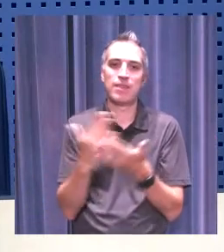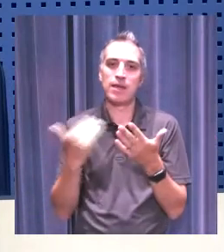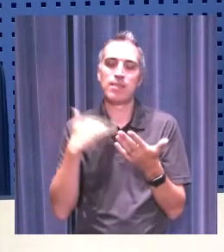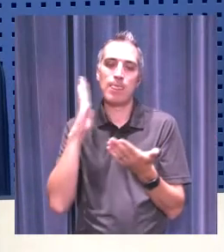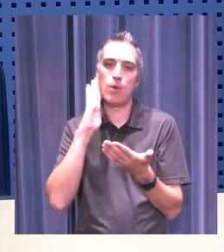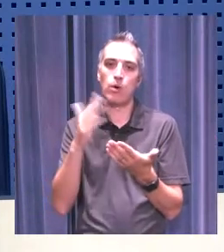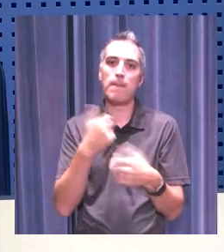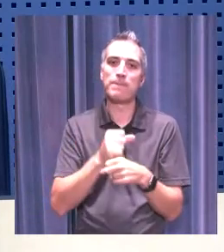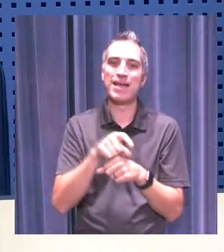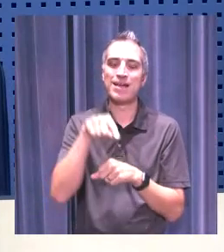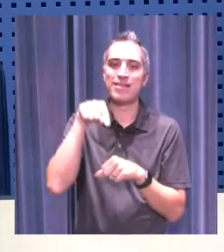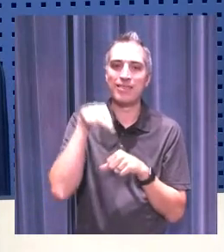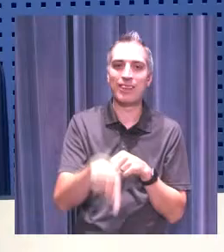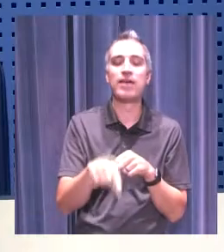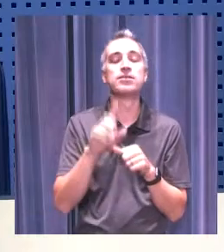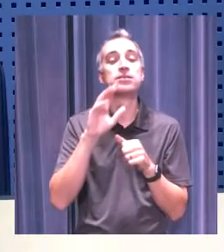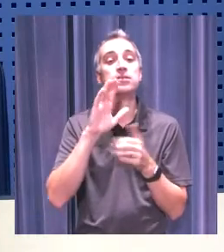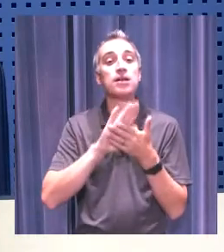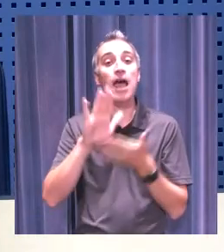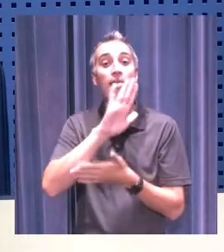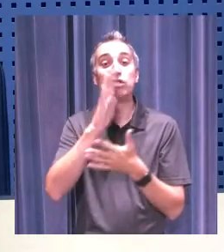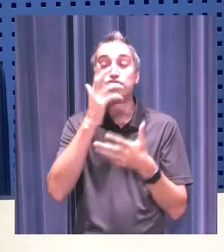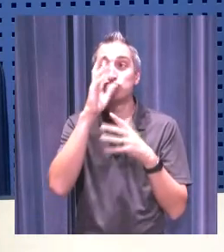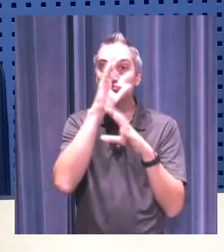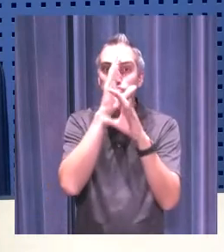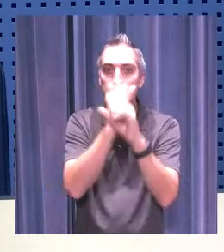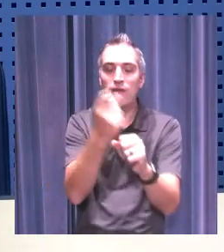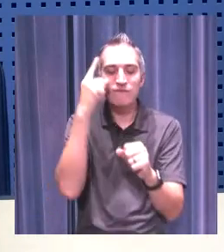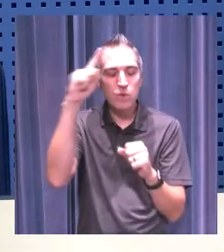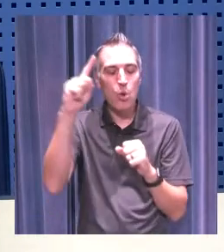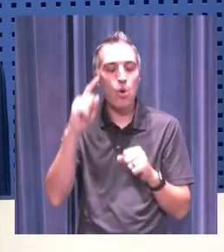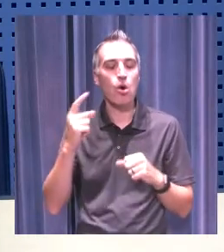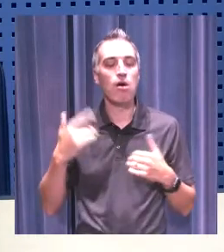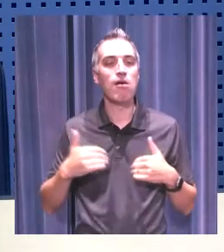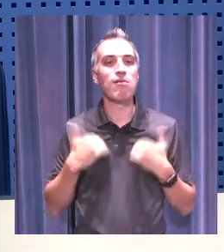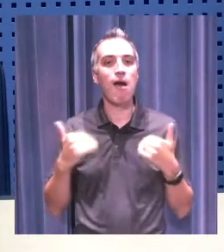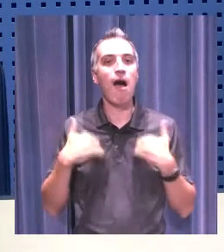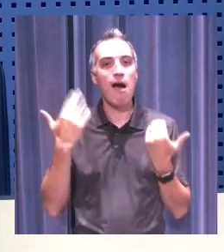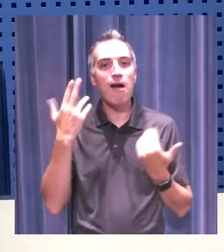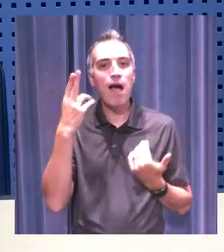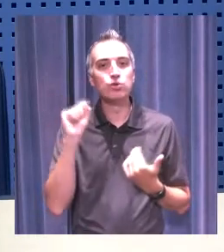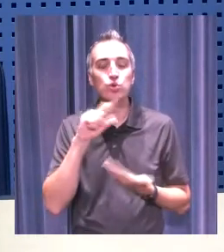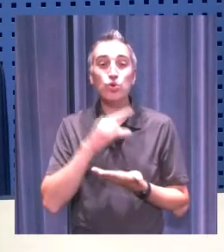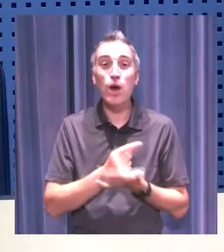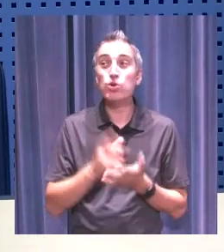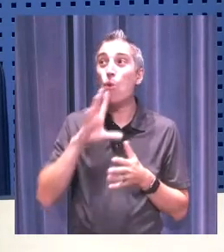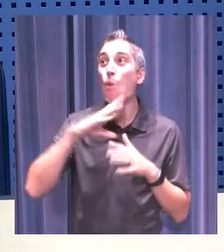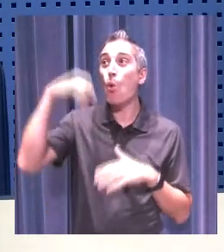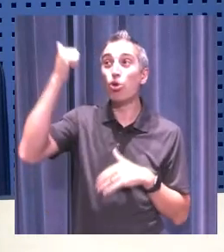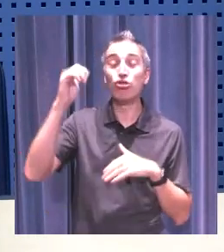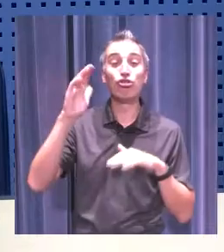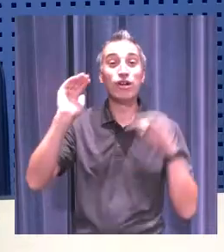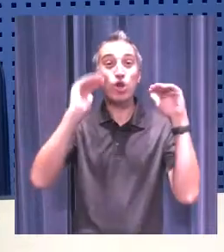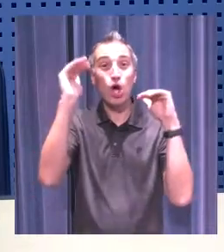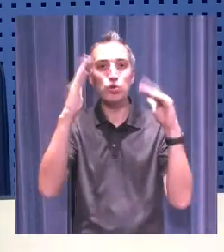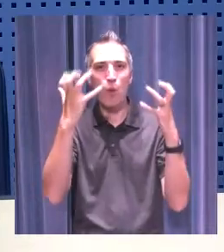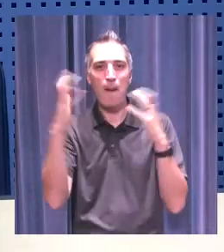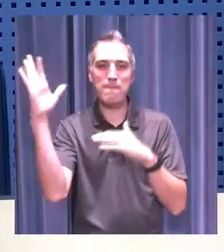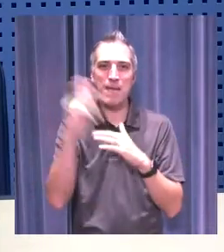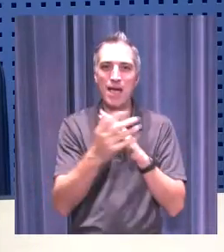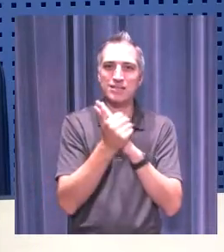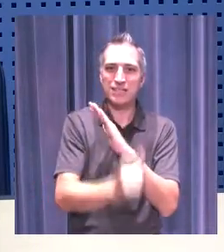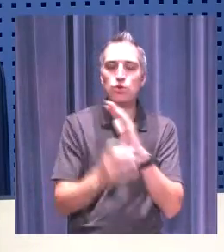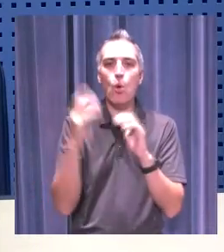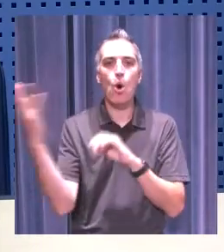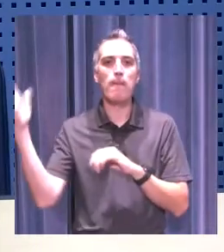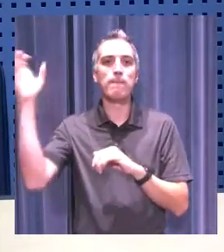college attractive to young high school graduates, older adults looking to gain technical skills, returning students who are working toward a